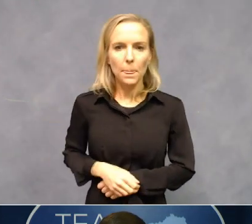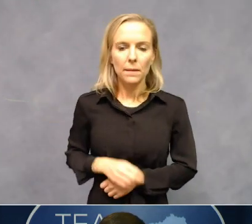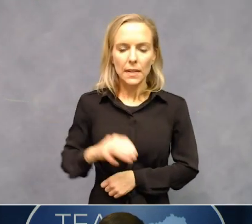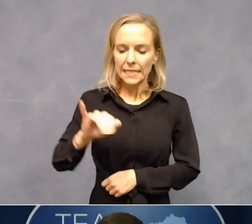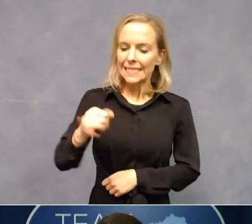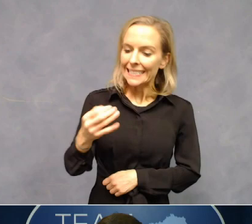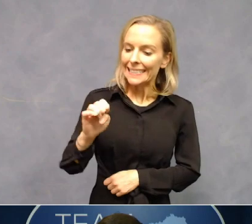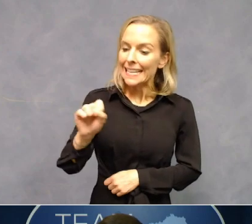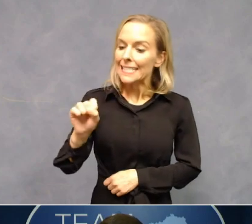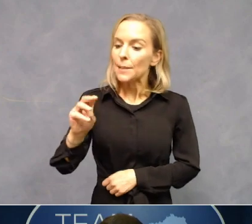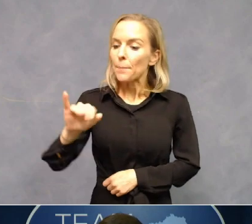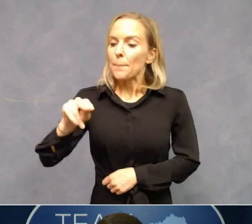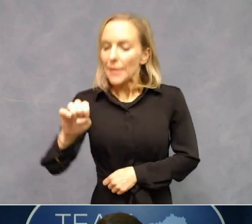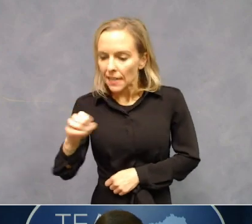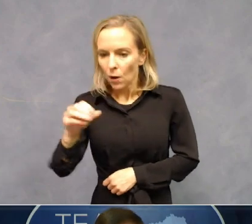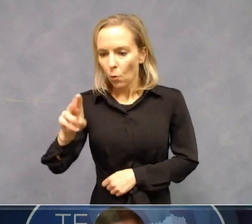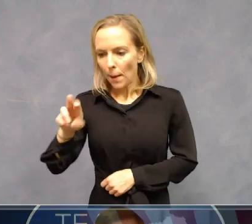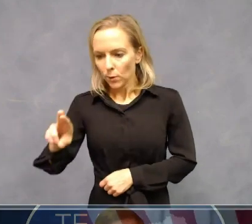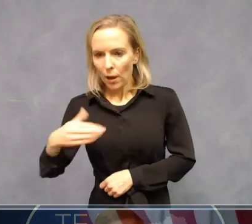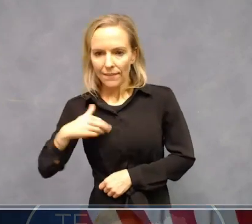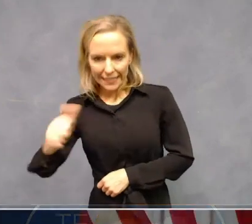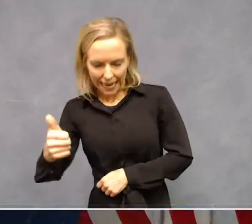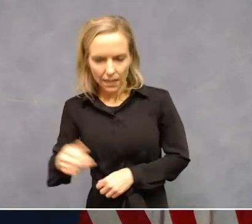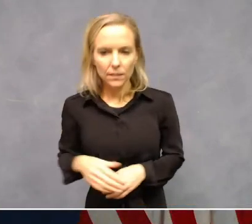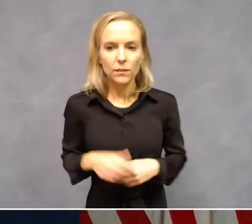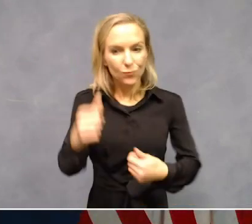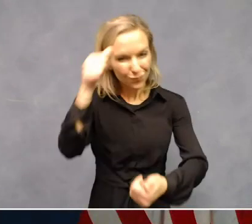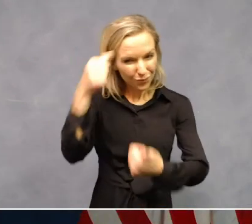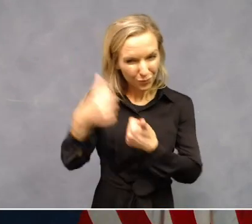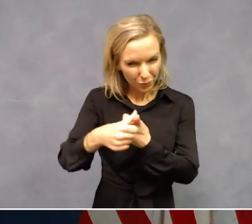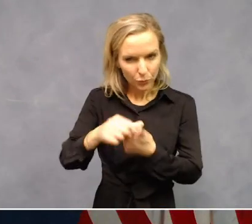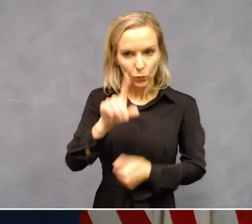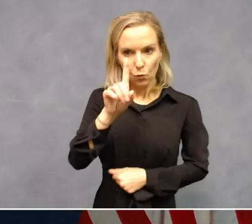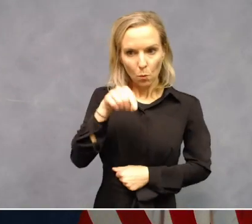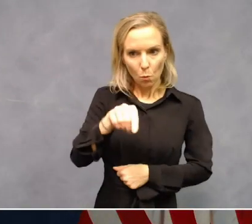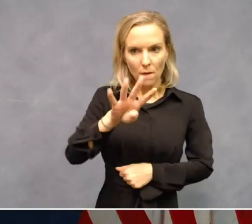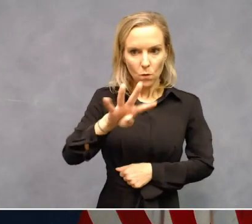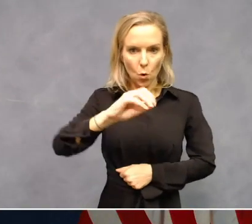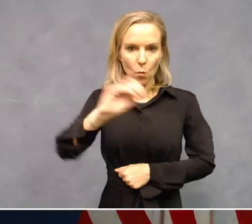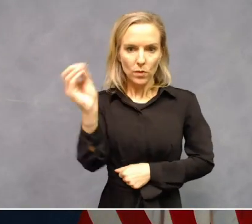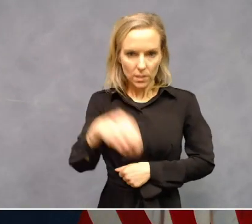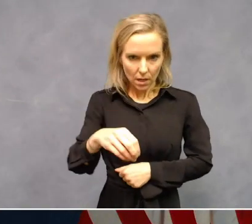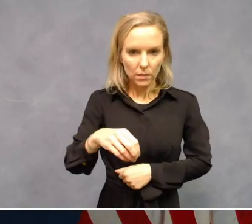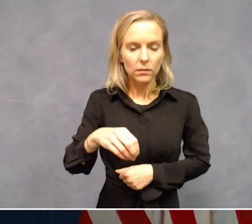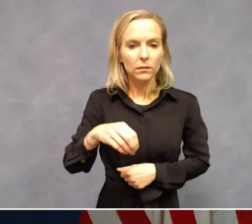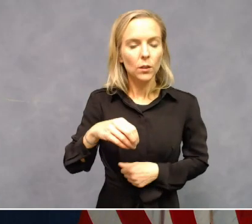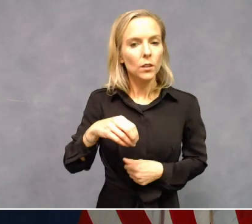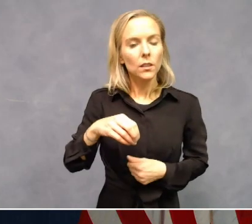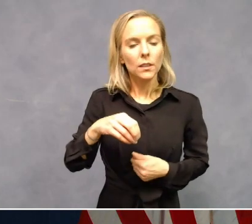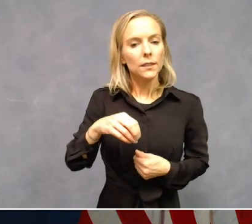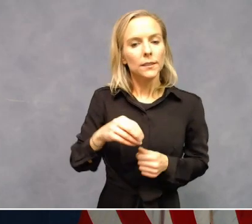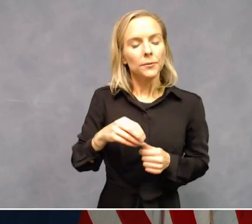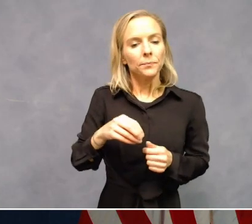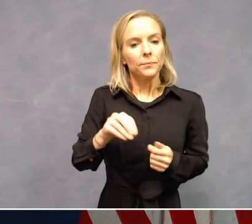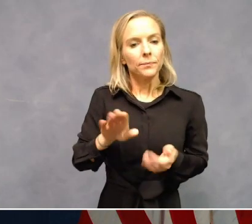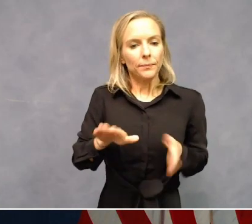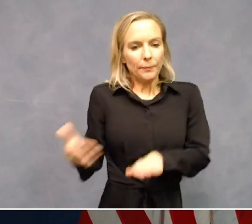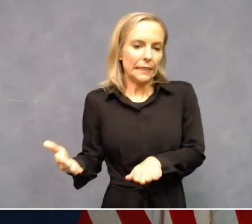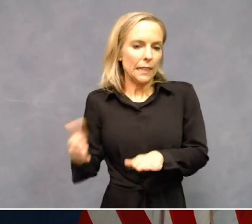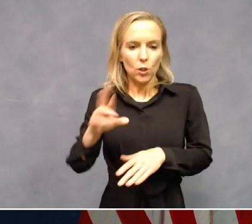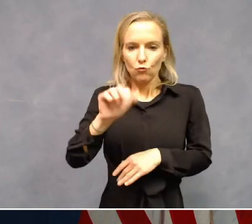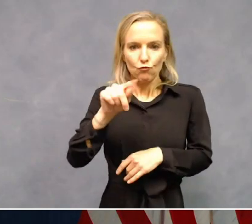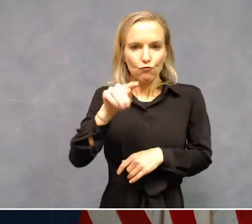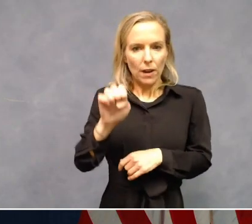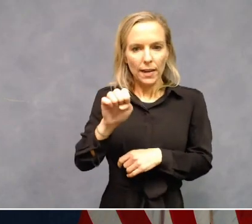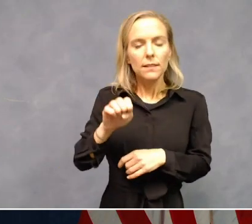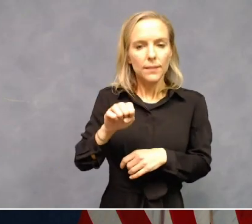Now remember, we've got about a 1.4% mortality rate right now in the Commonwealth